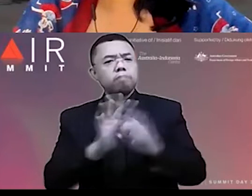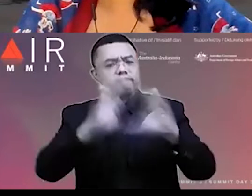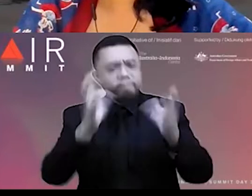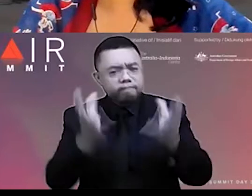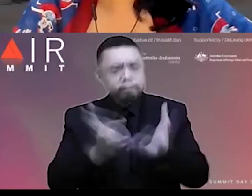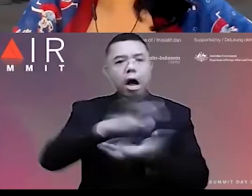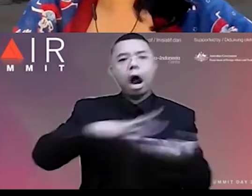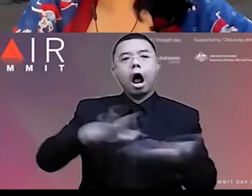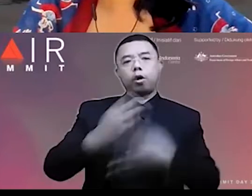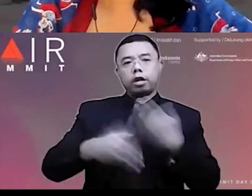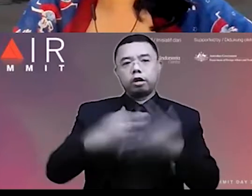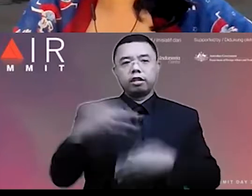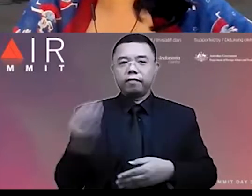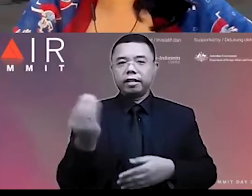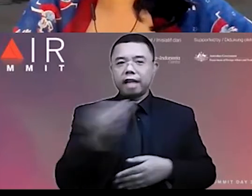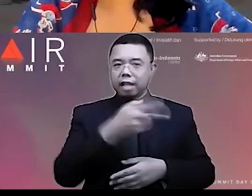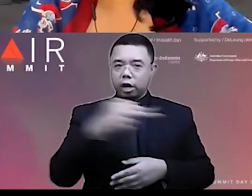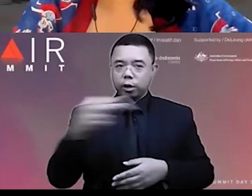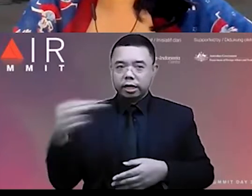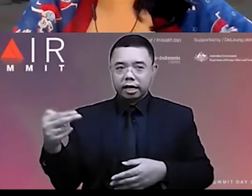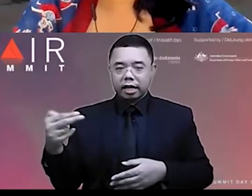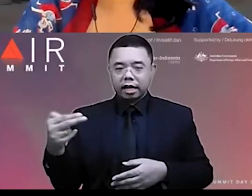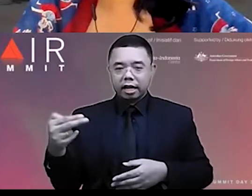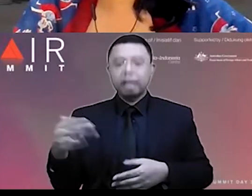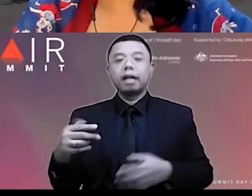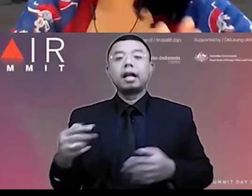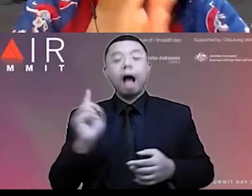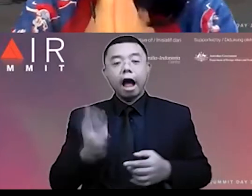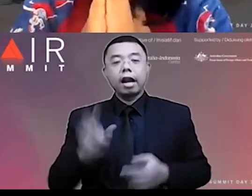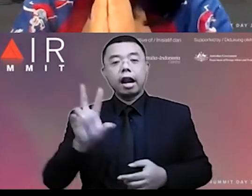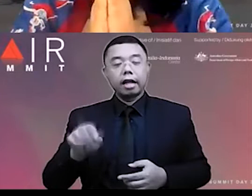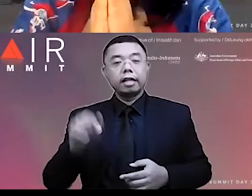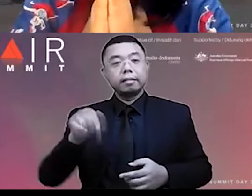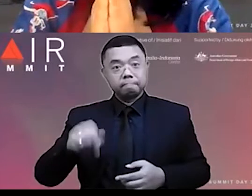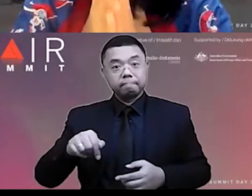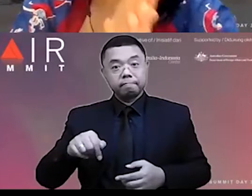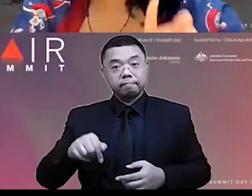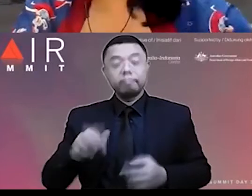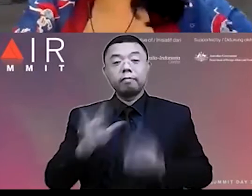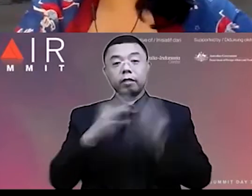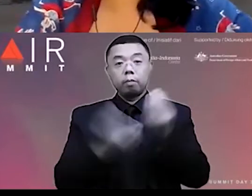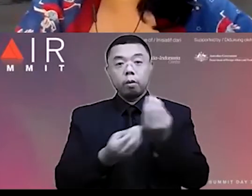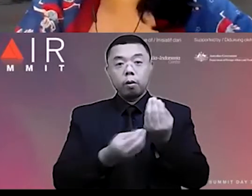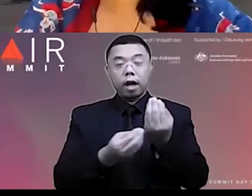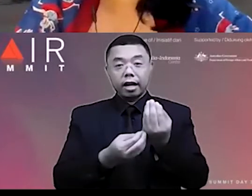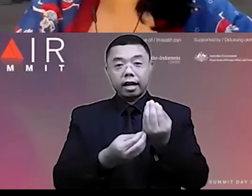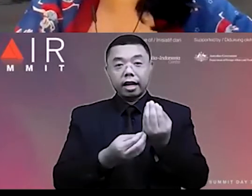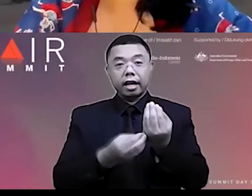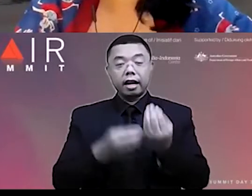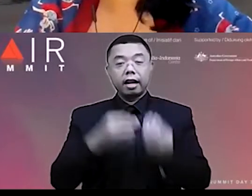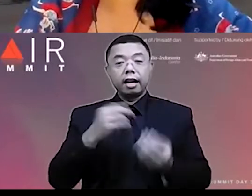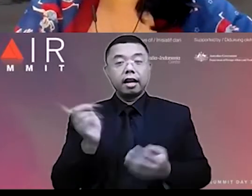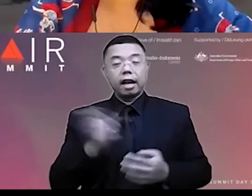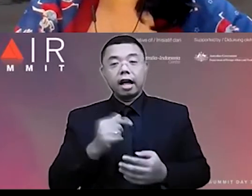Joining us as well, wonderful to have the Vice President of Public Policy, Government Relations and CSR with